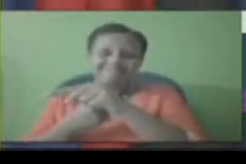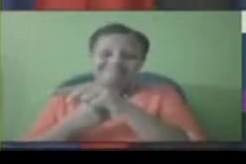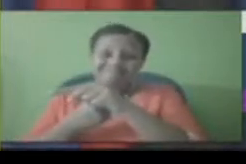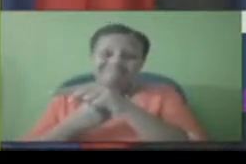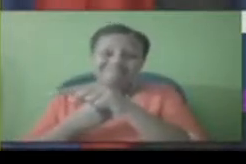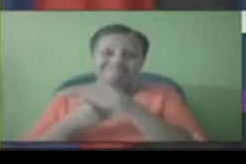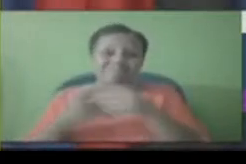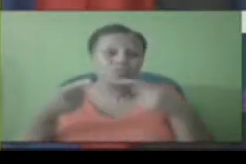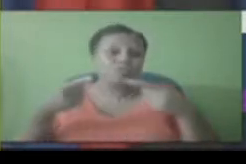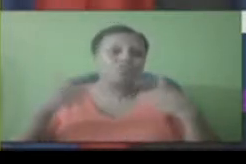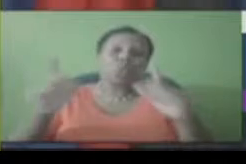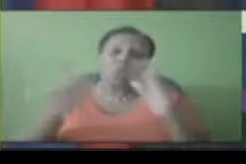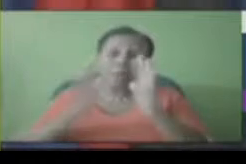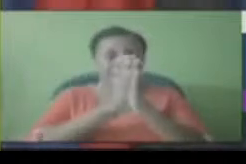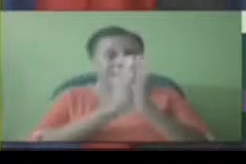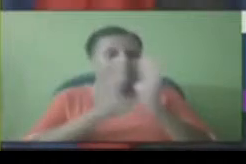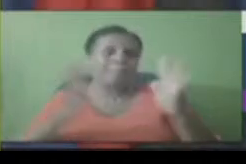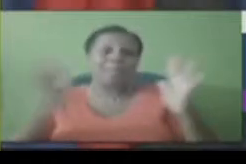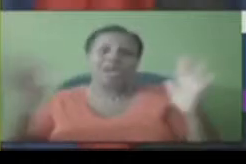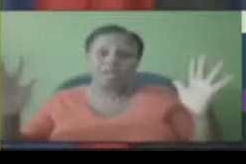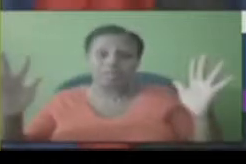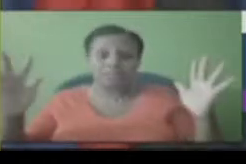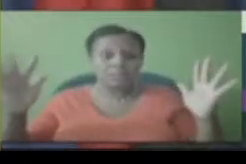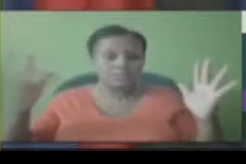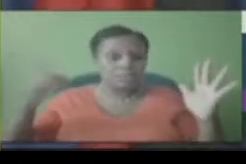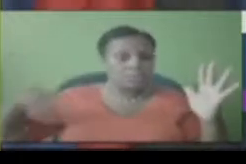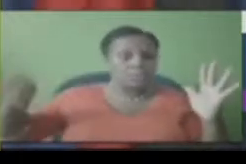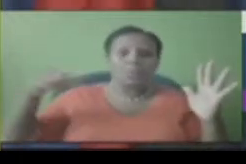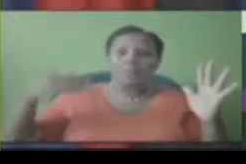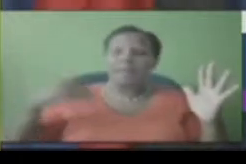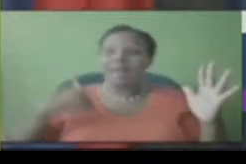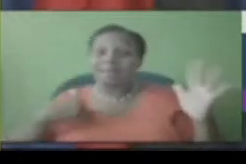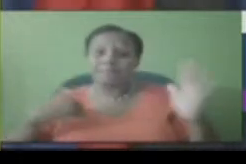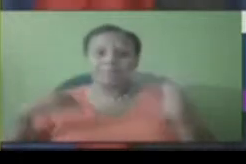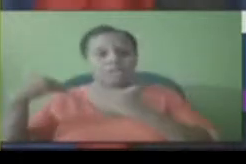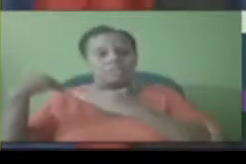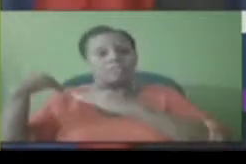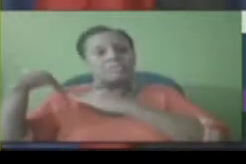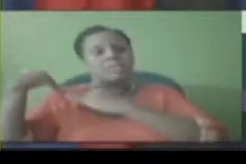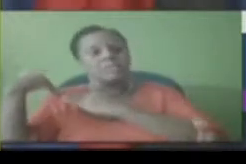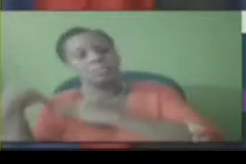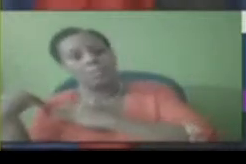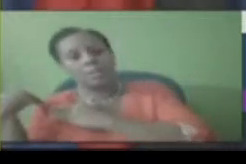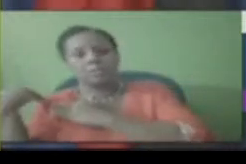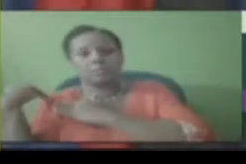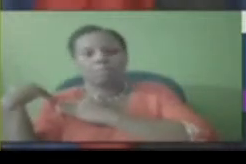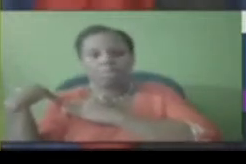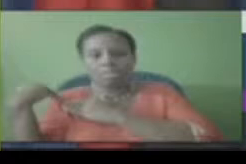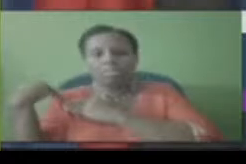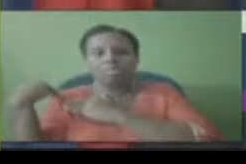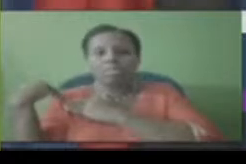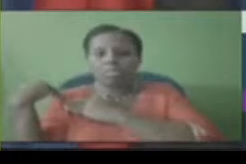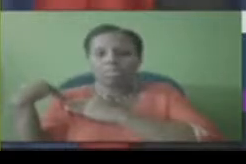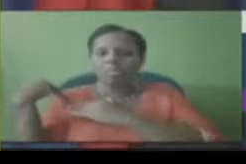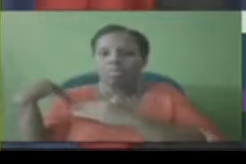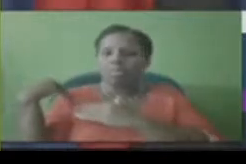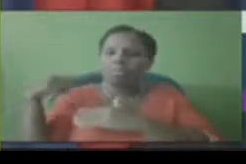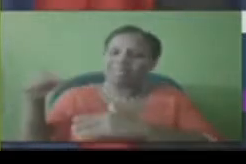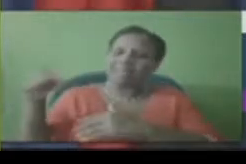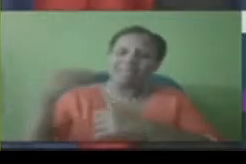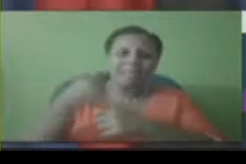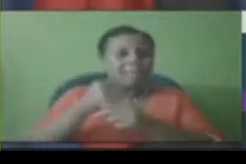the best technical advice in the business, did so, and made new arrangements to cope with whatever we're going